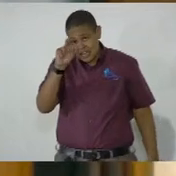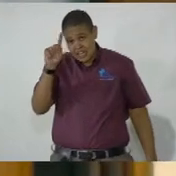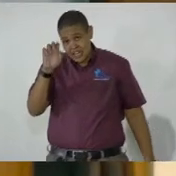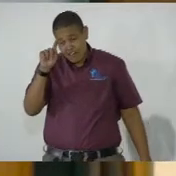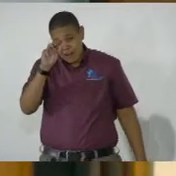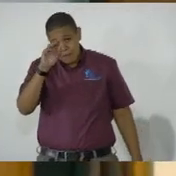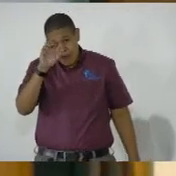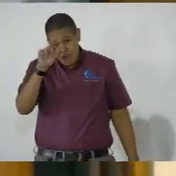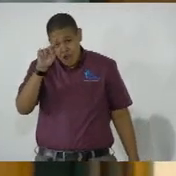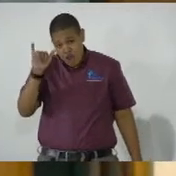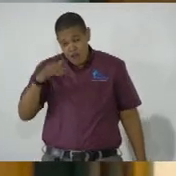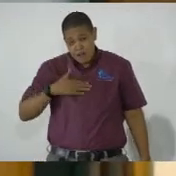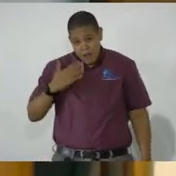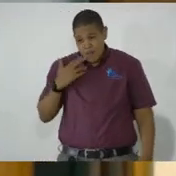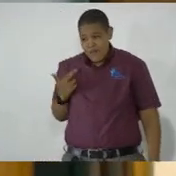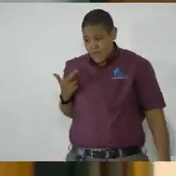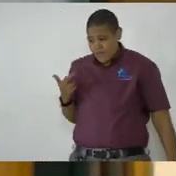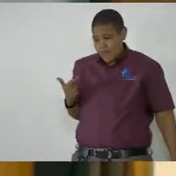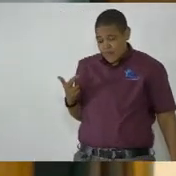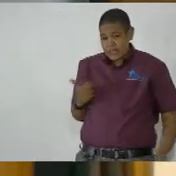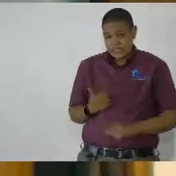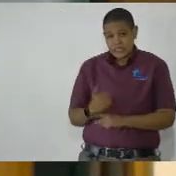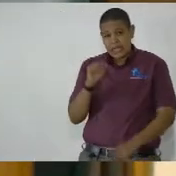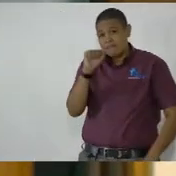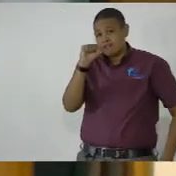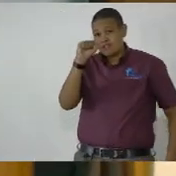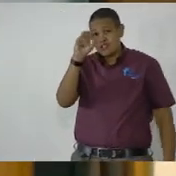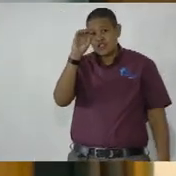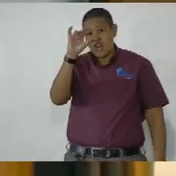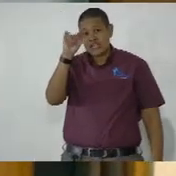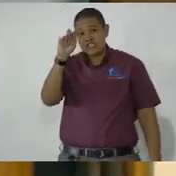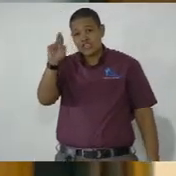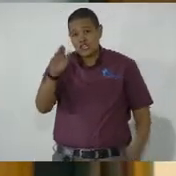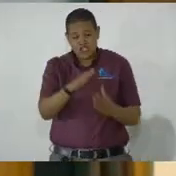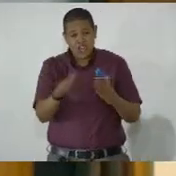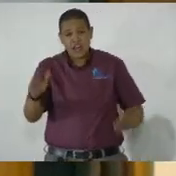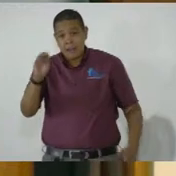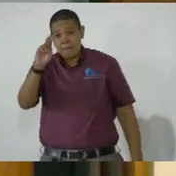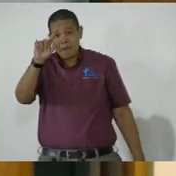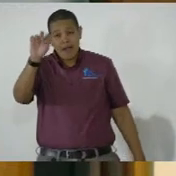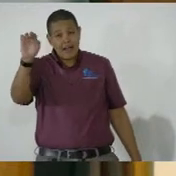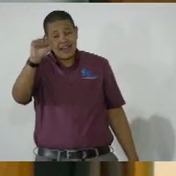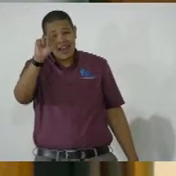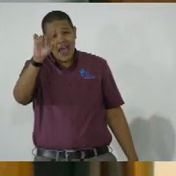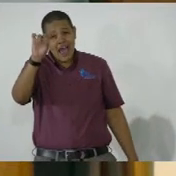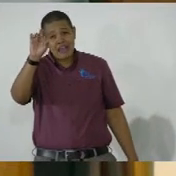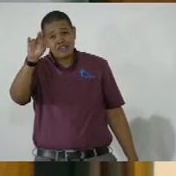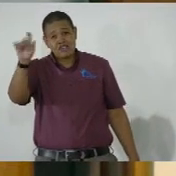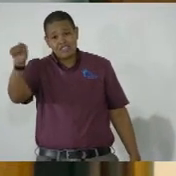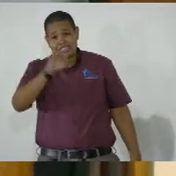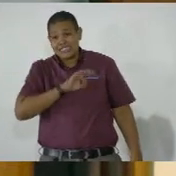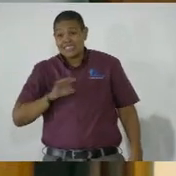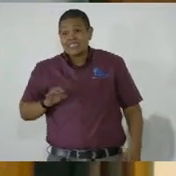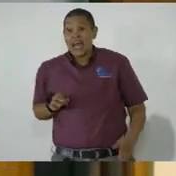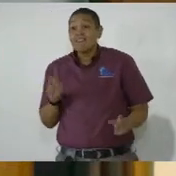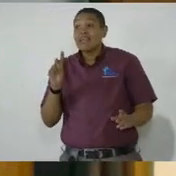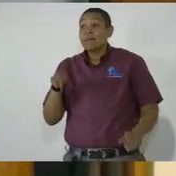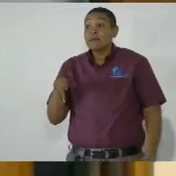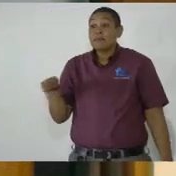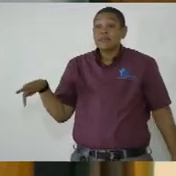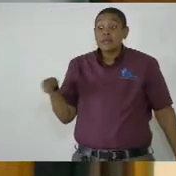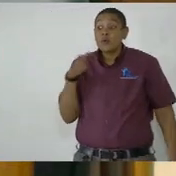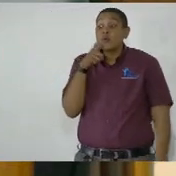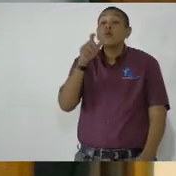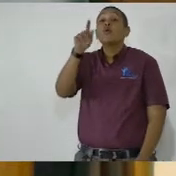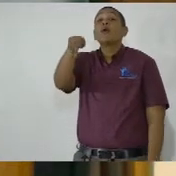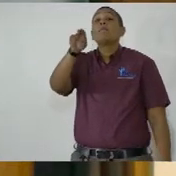friend, the Solicitor General, Mrs. Marlene Aldred, and her staff, the Director of Public Prosecutions,